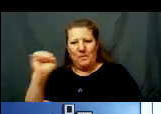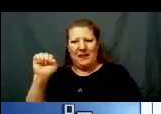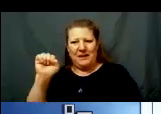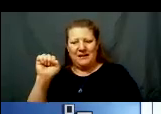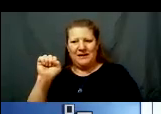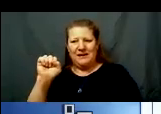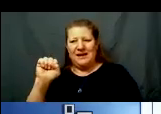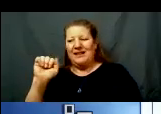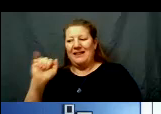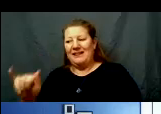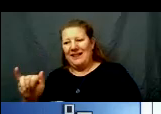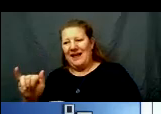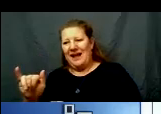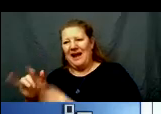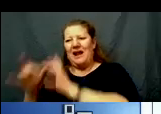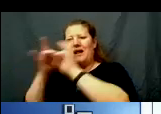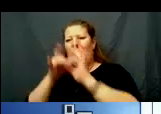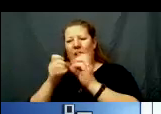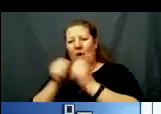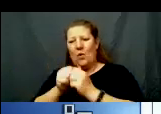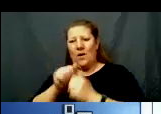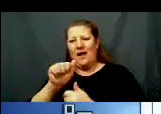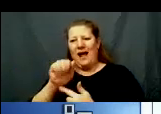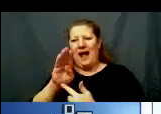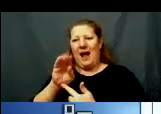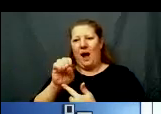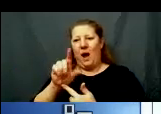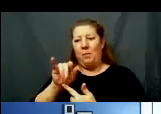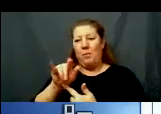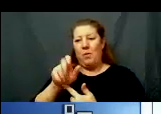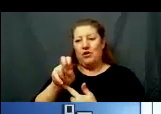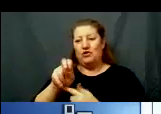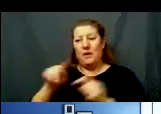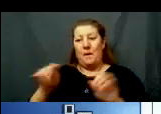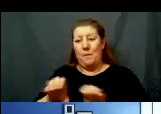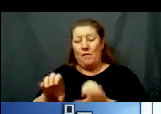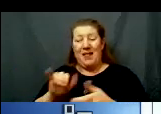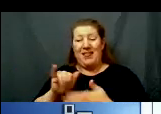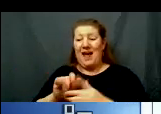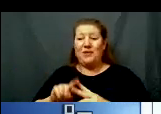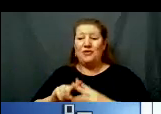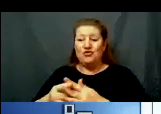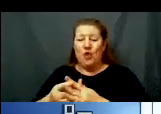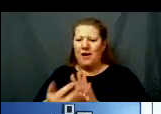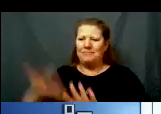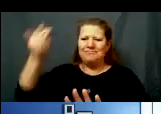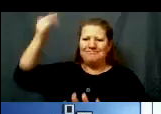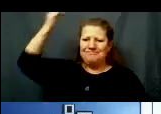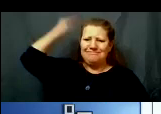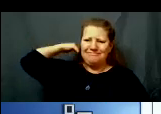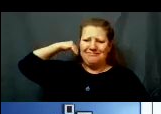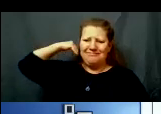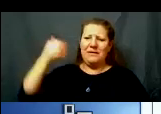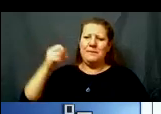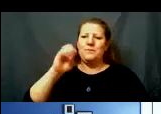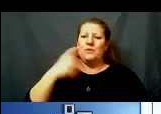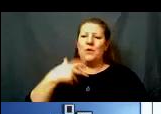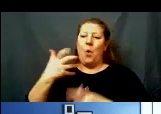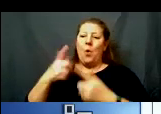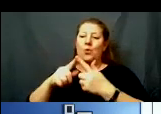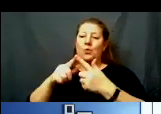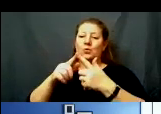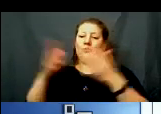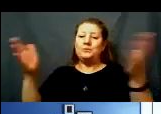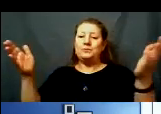abolitionist movement that is in fact centuries old. So I want to end with a story that really kind of brings all